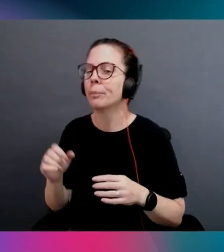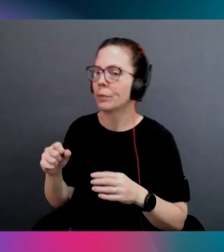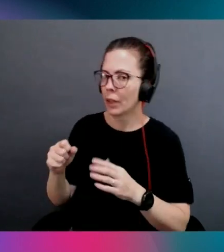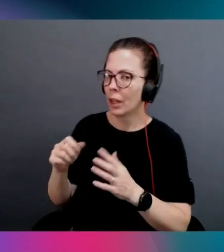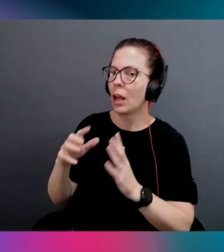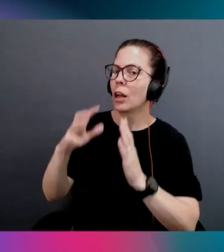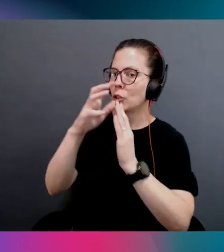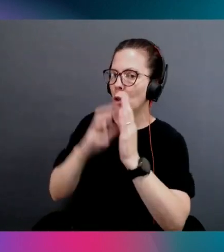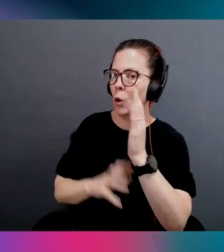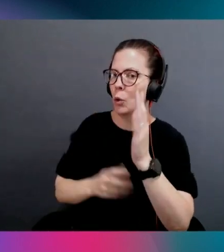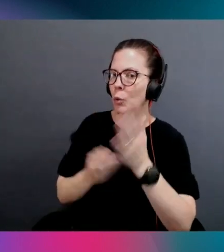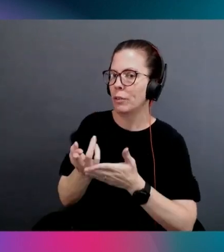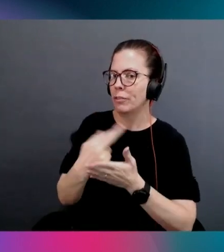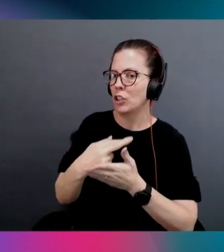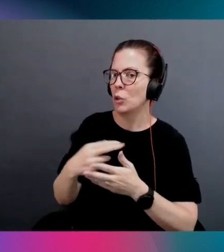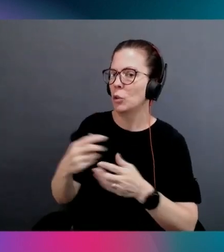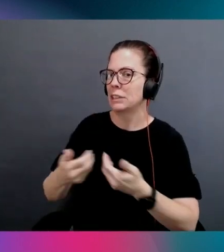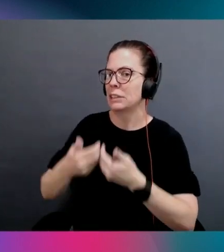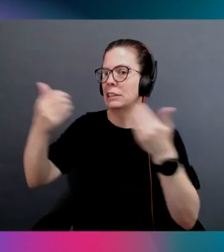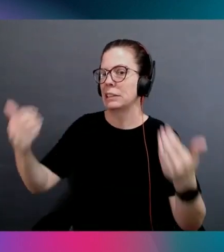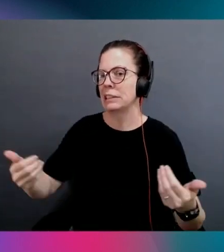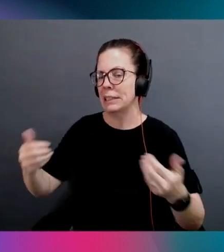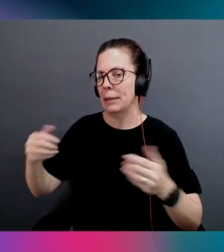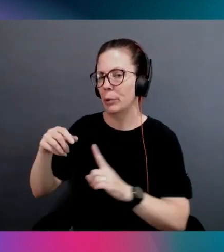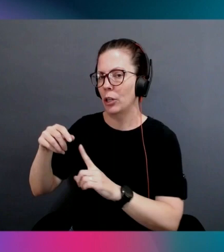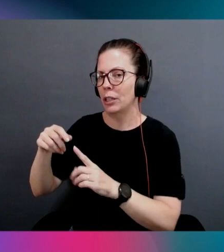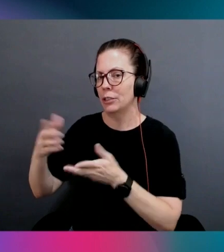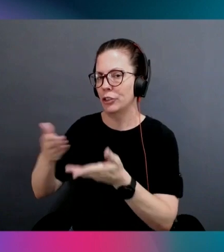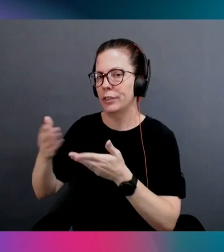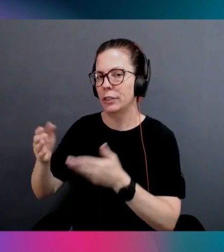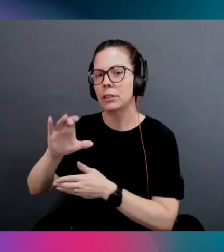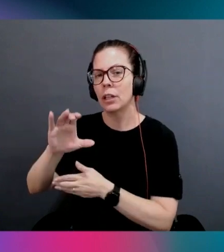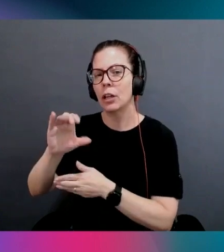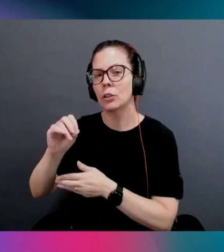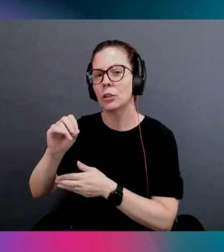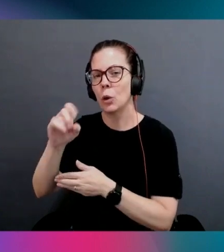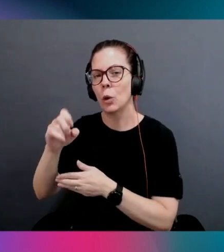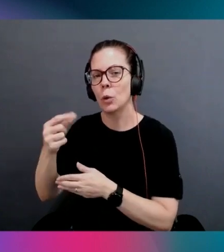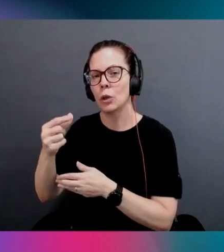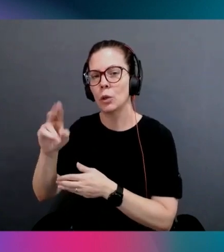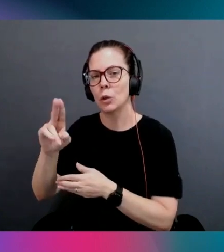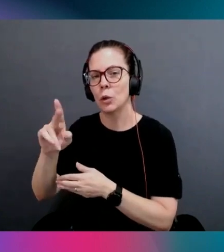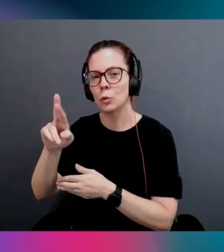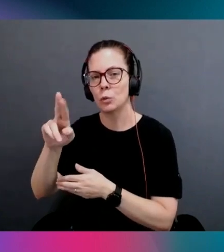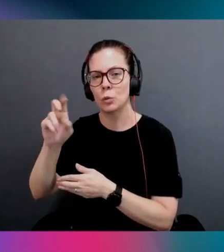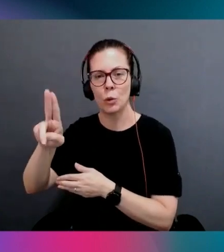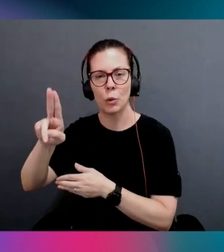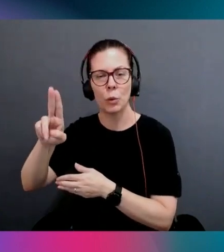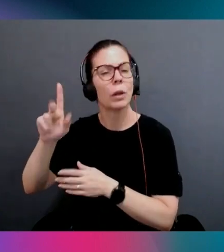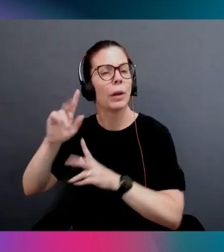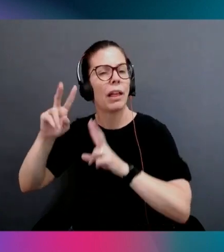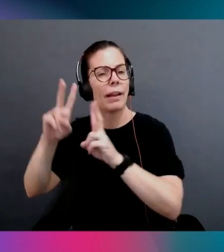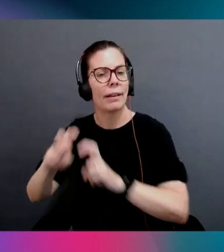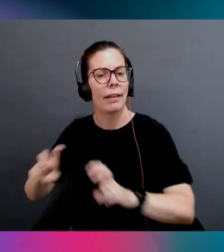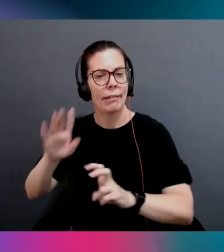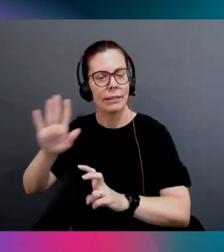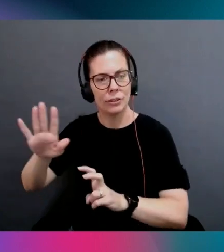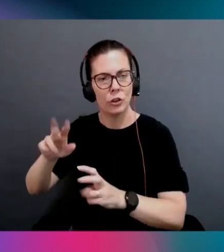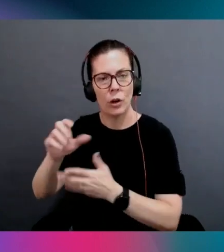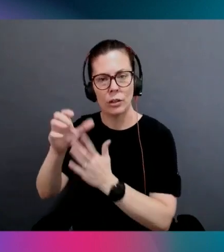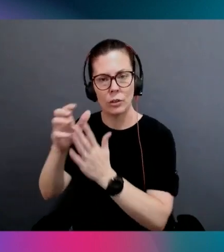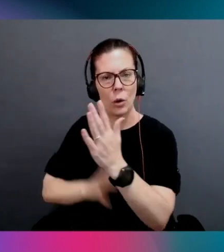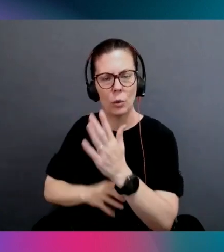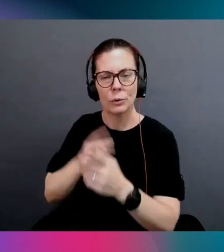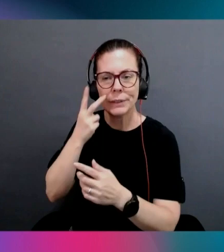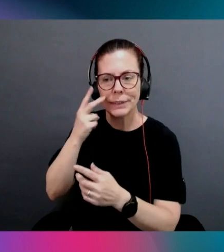service. So we have Code Guru, which does code review. It also does analysis of your code to identify the most expensive lines of code. Actually, that's a great point. You know,